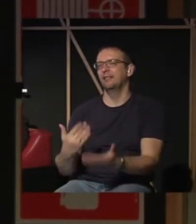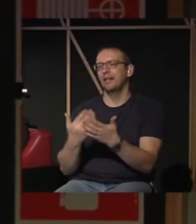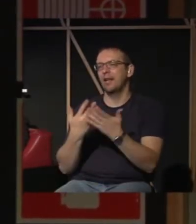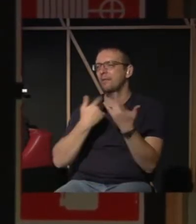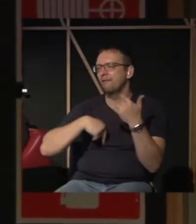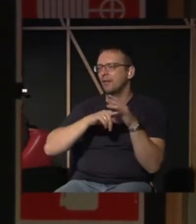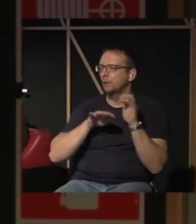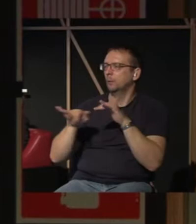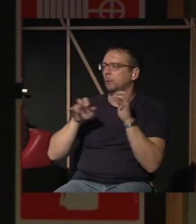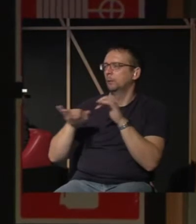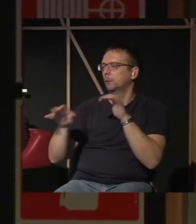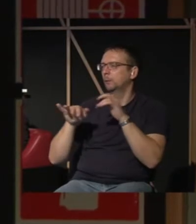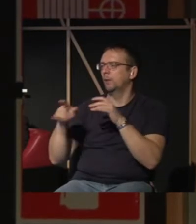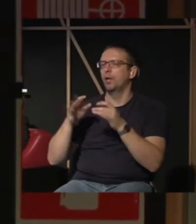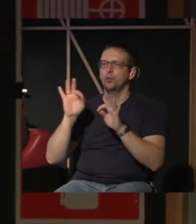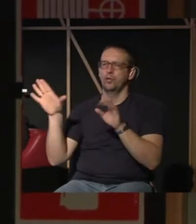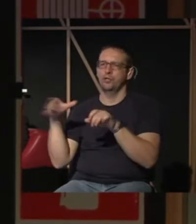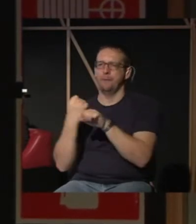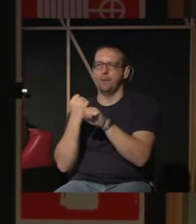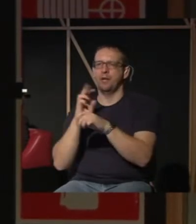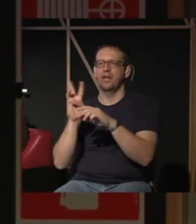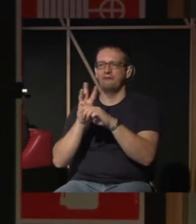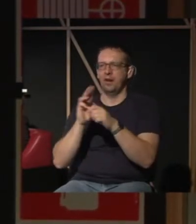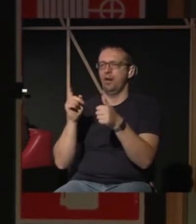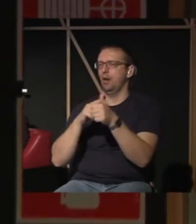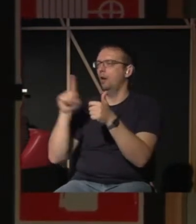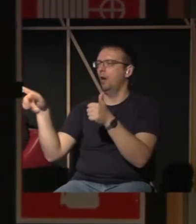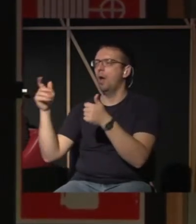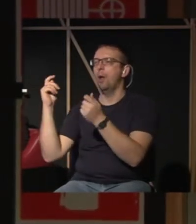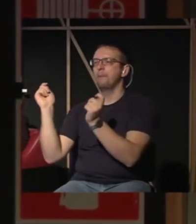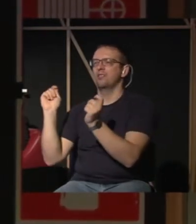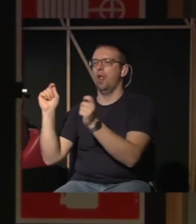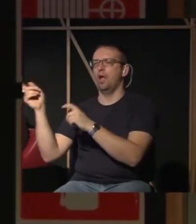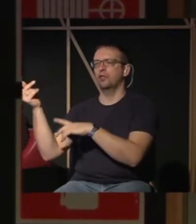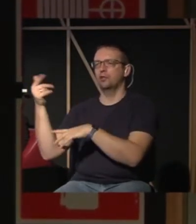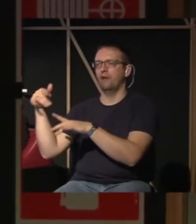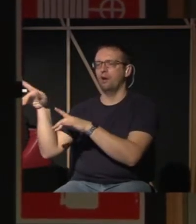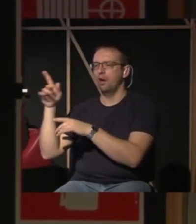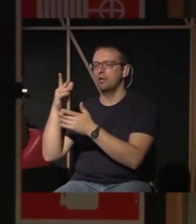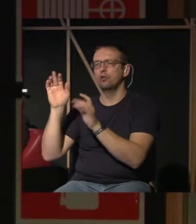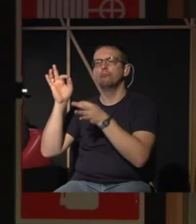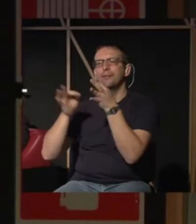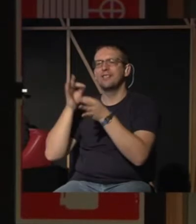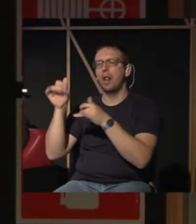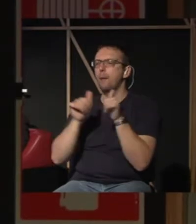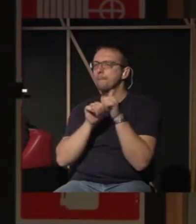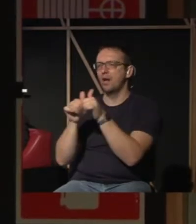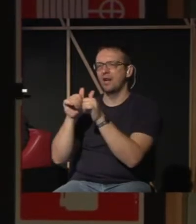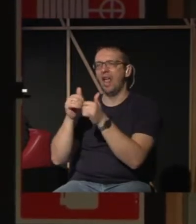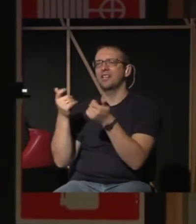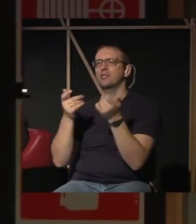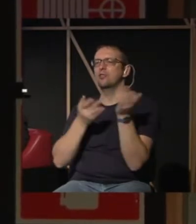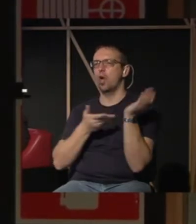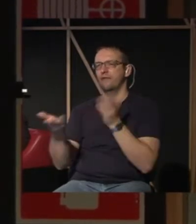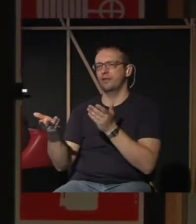We had a wheelchair escort service, and here I'd like to take a pause. This was the first time that we provided a wheelchair